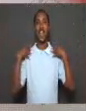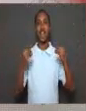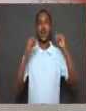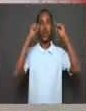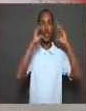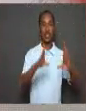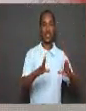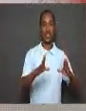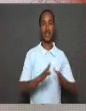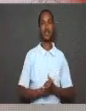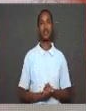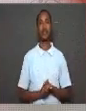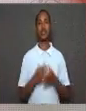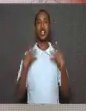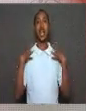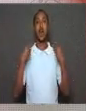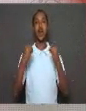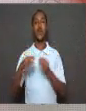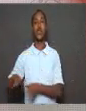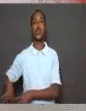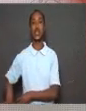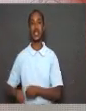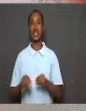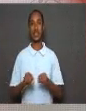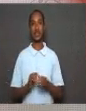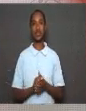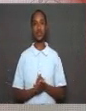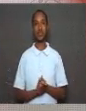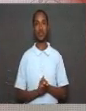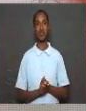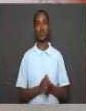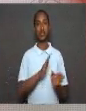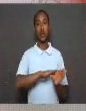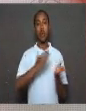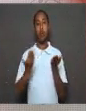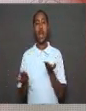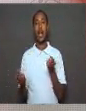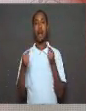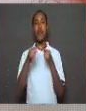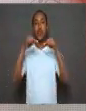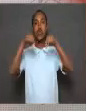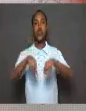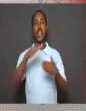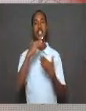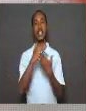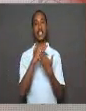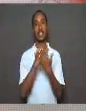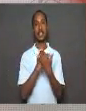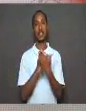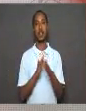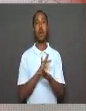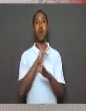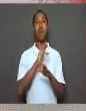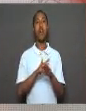Hello, teacher. Hello, students. Welcome to today's lesson